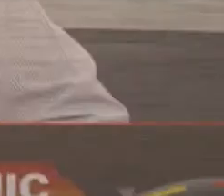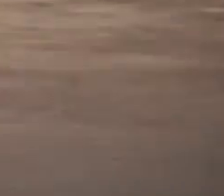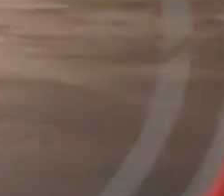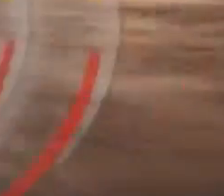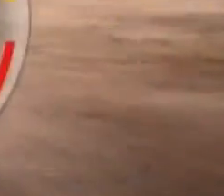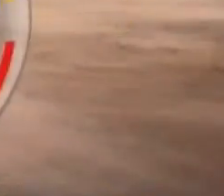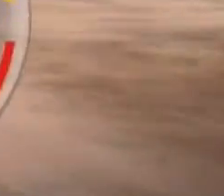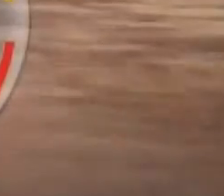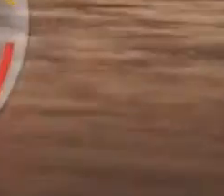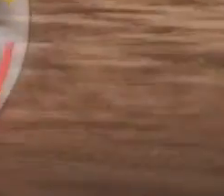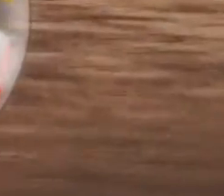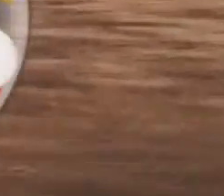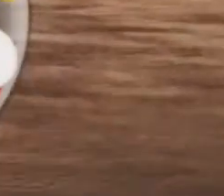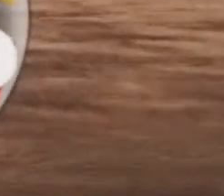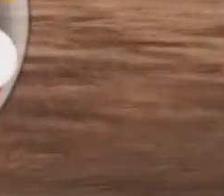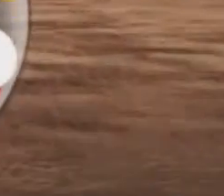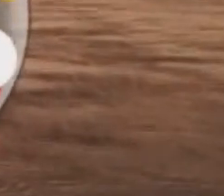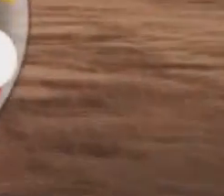NTV.